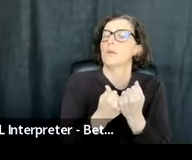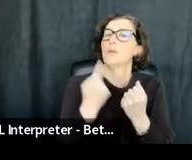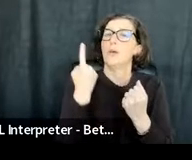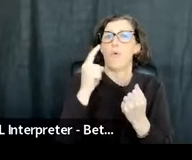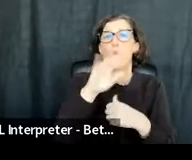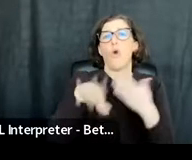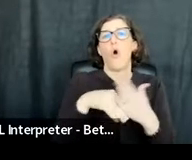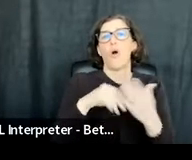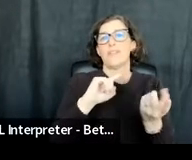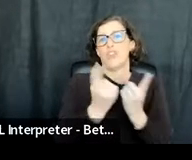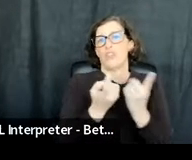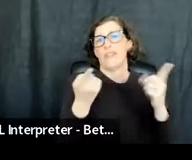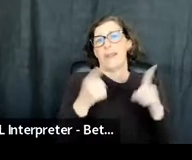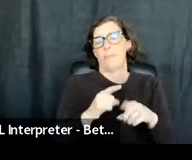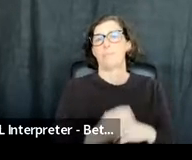changes.